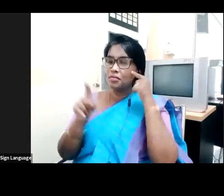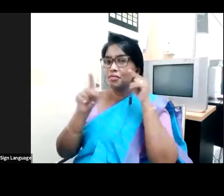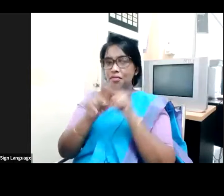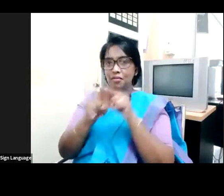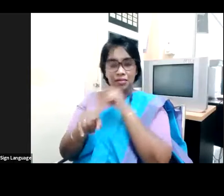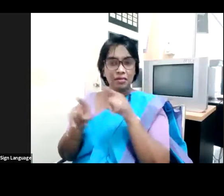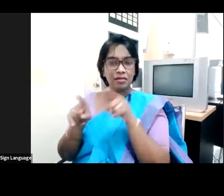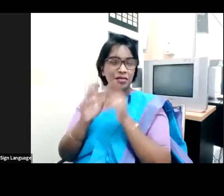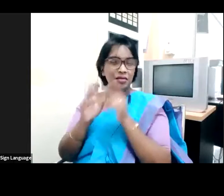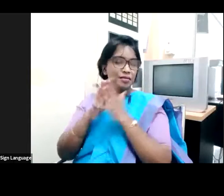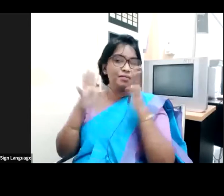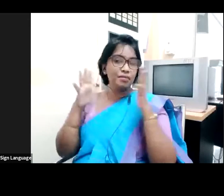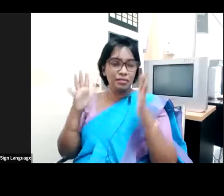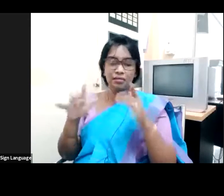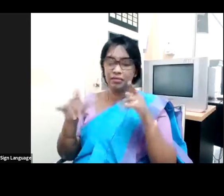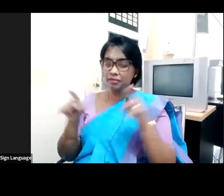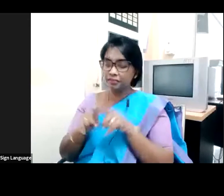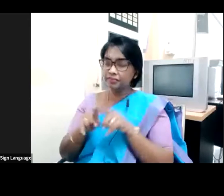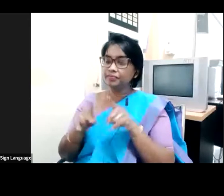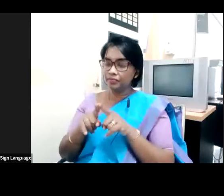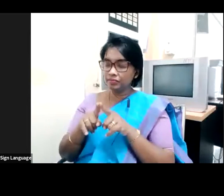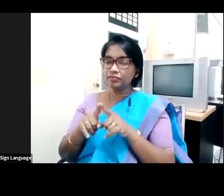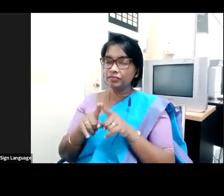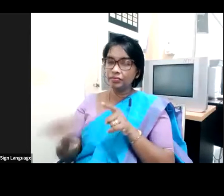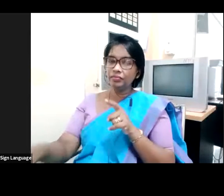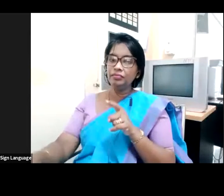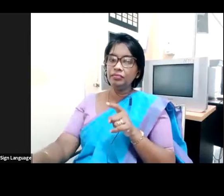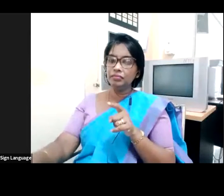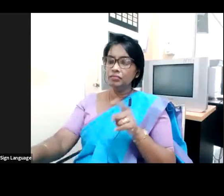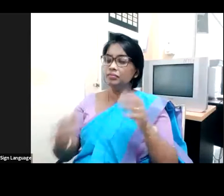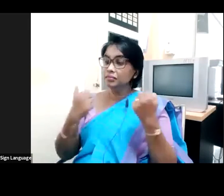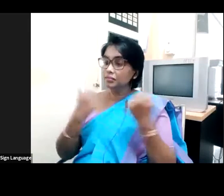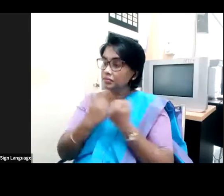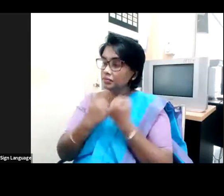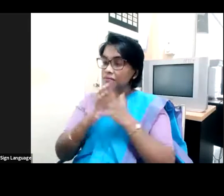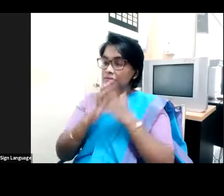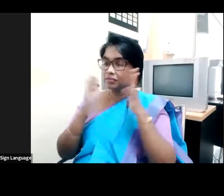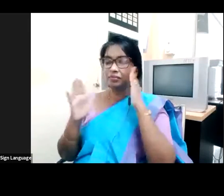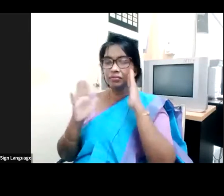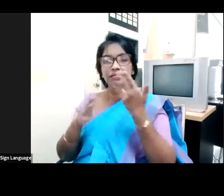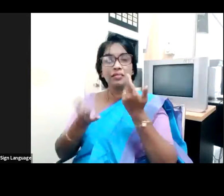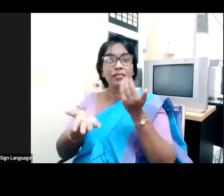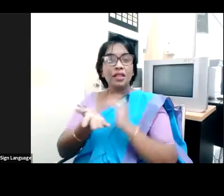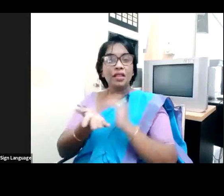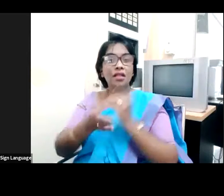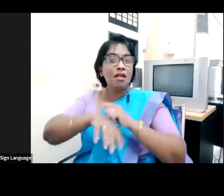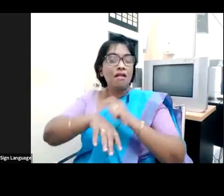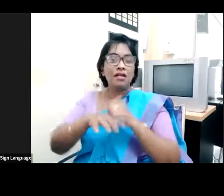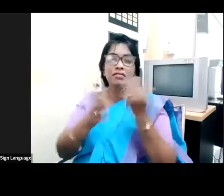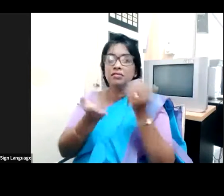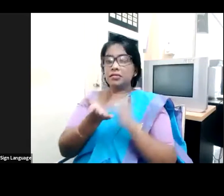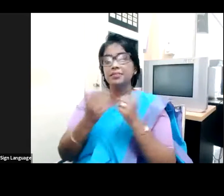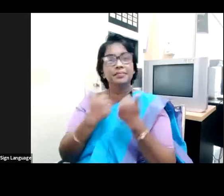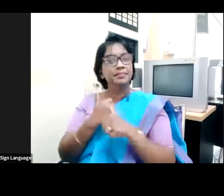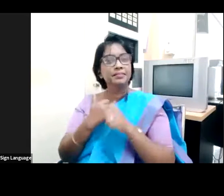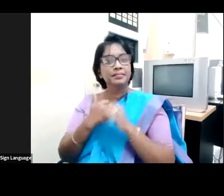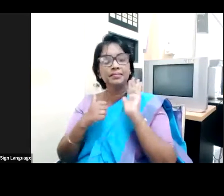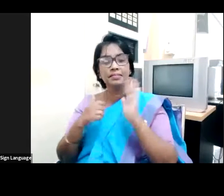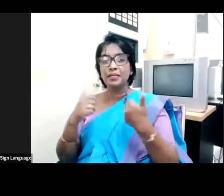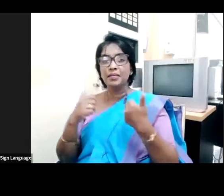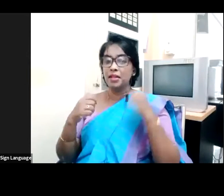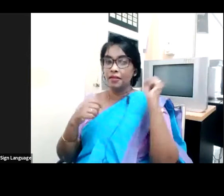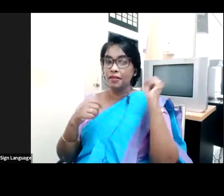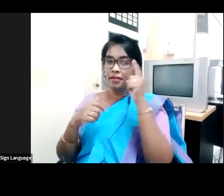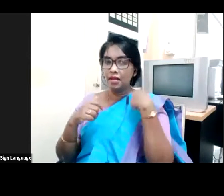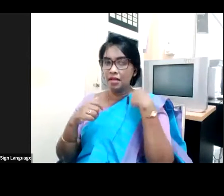situations, the challenges also creates lots of opportunities. My first thought is that the total,